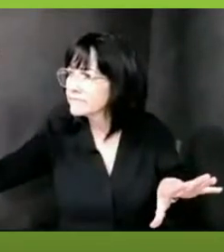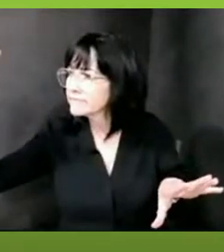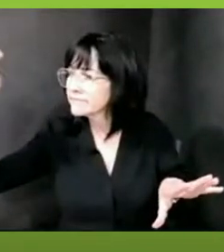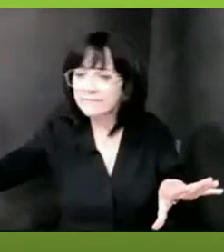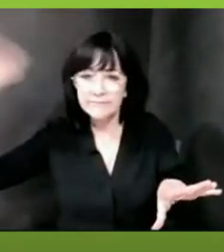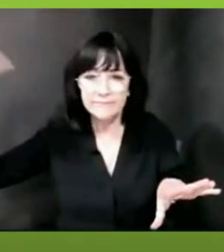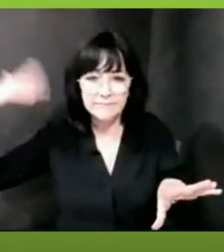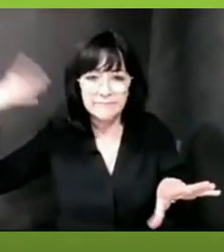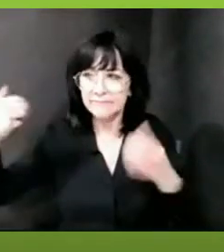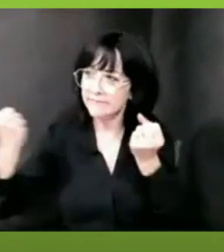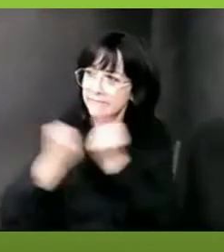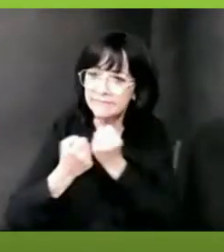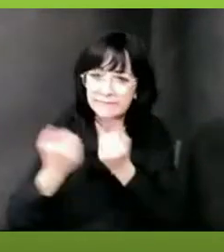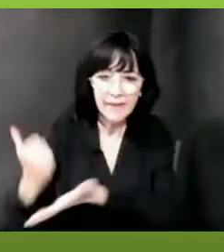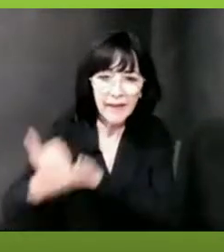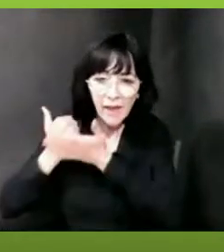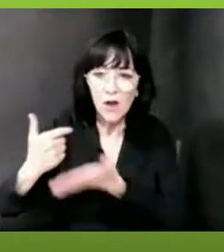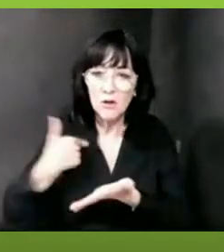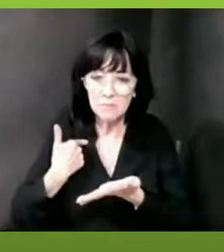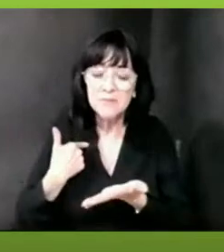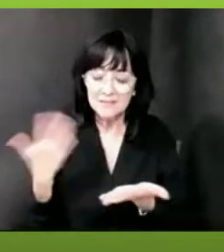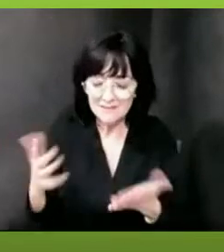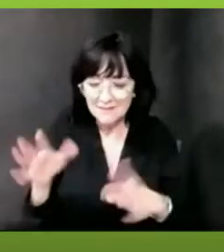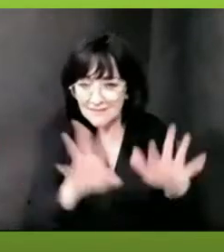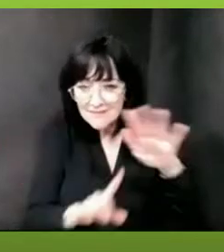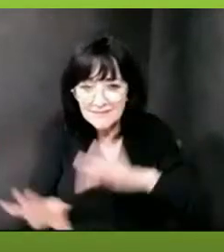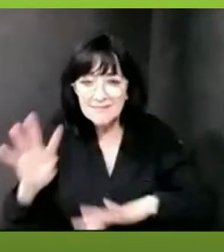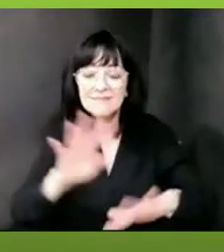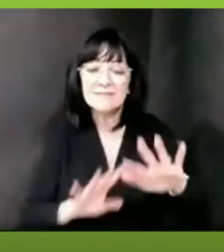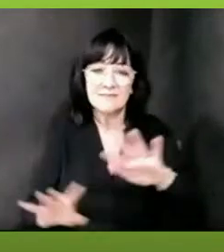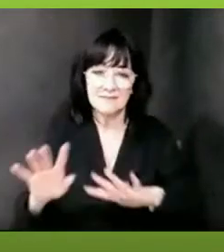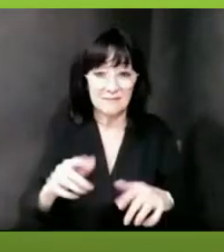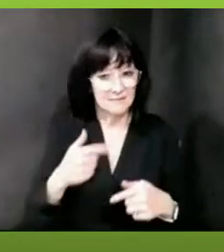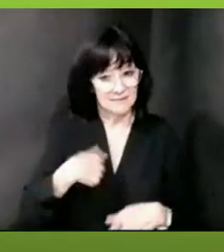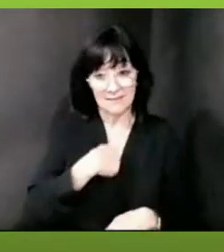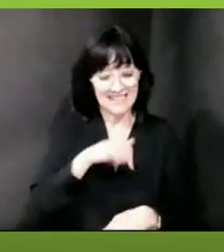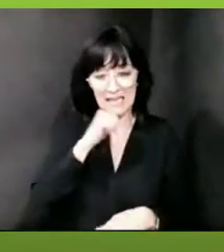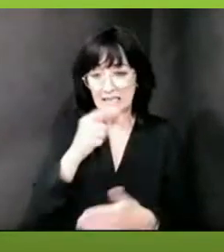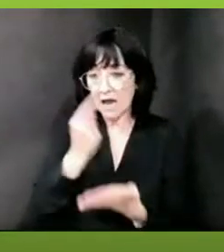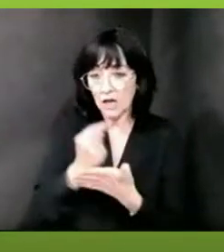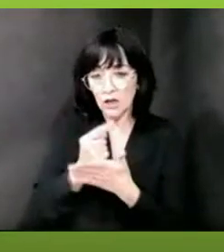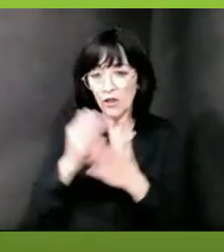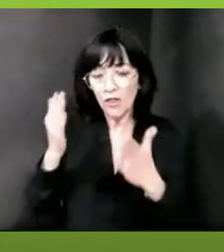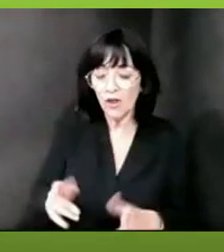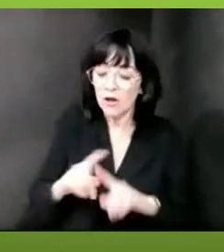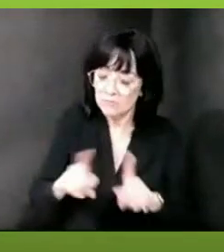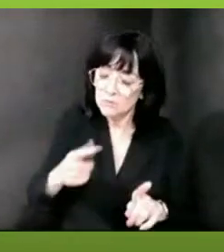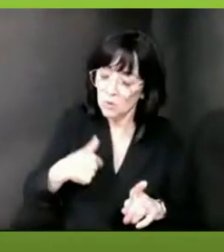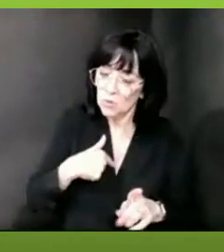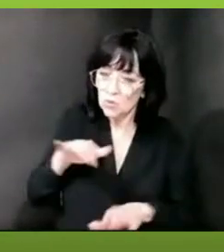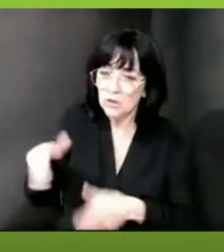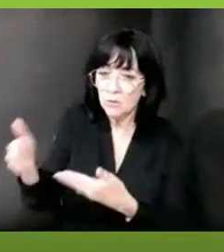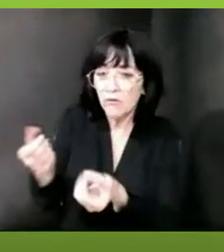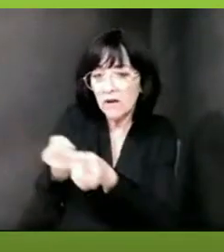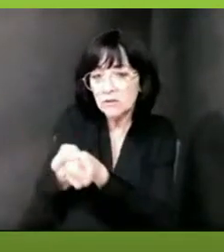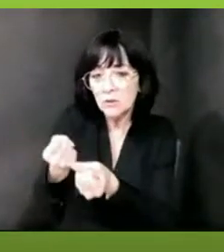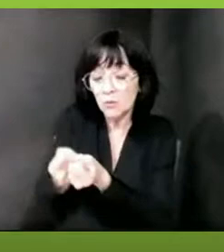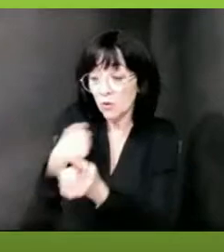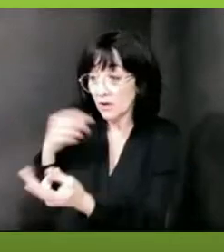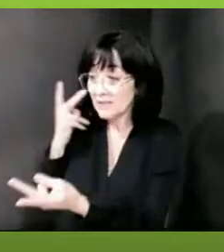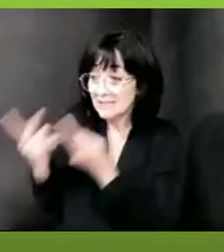And I mean, we're not therapists, we're just there to support, but you can see the relationships growing and building, which is a great thing.